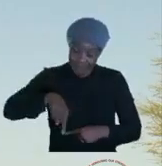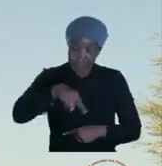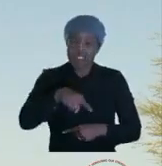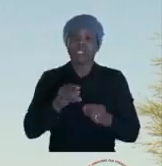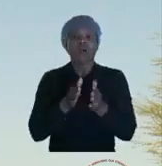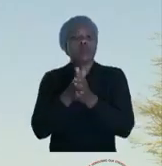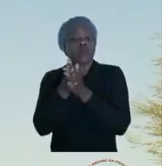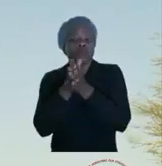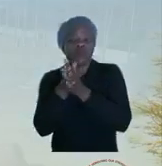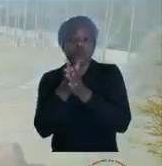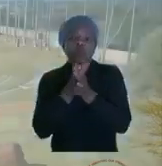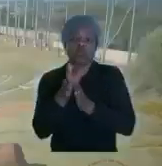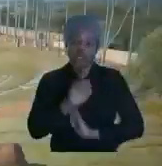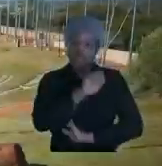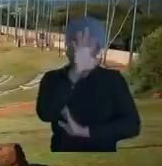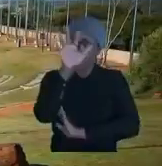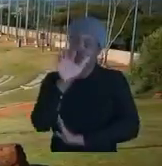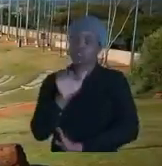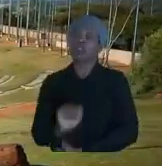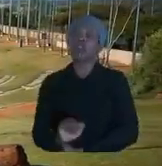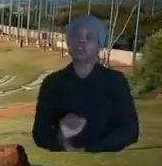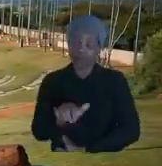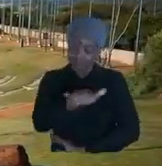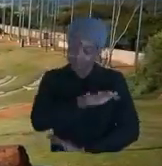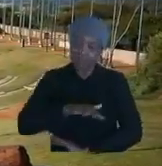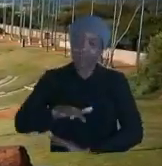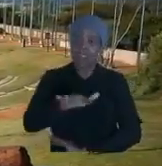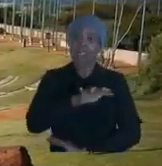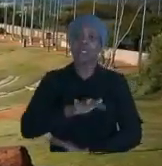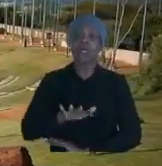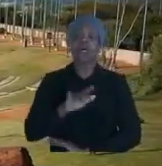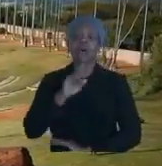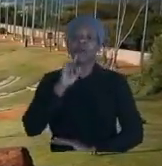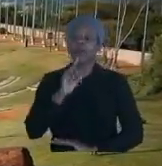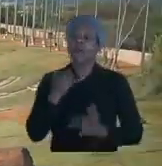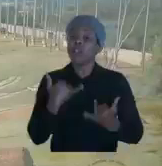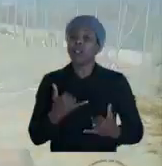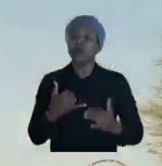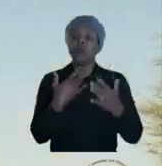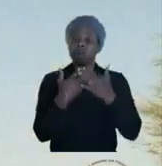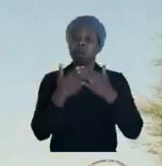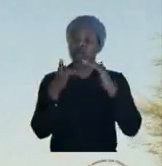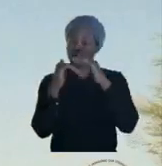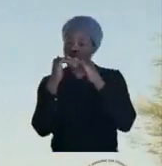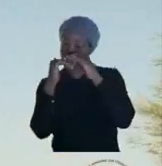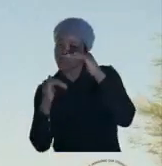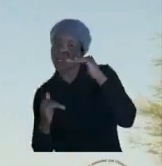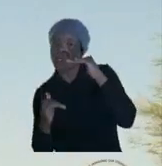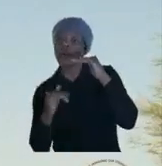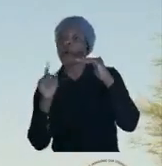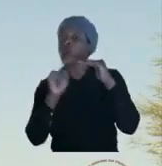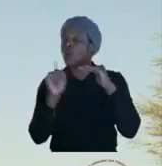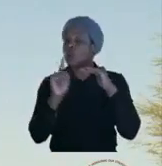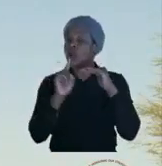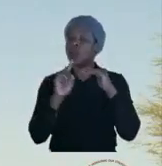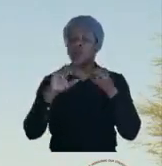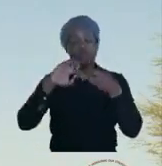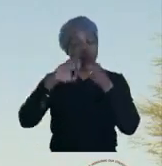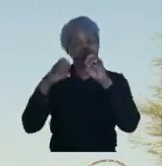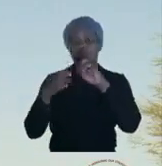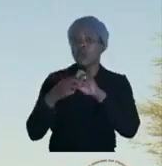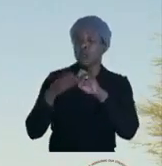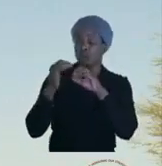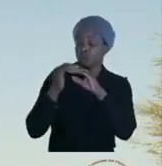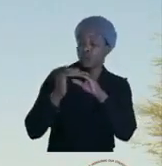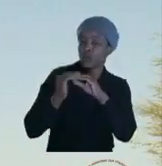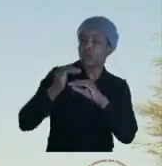existing South African heritage landscape. It seeks to maximize coherence and minimize the duplication